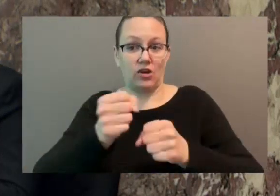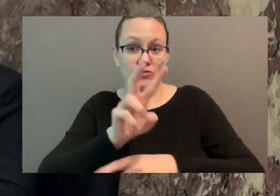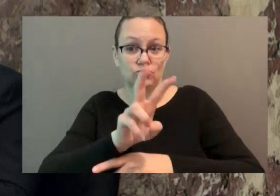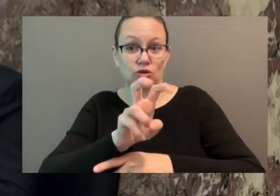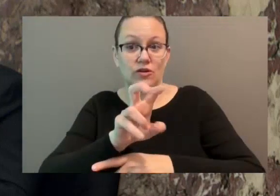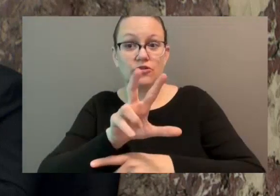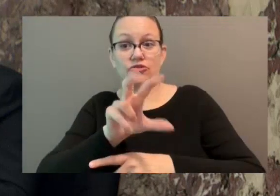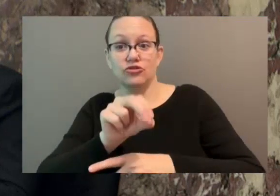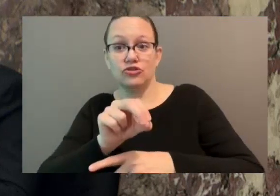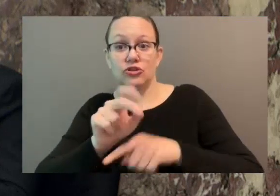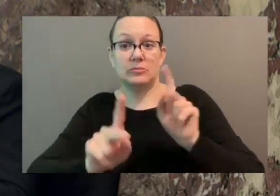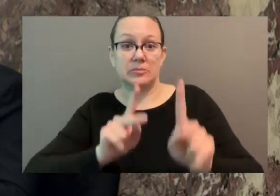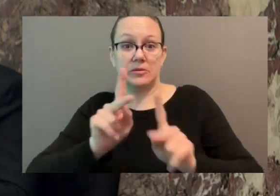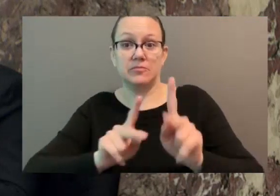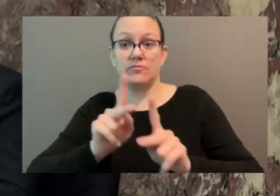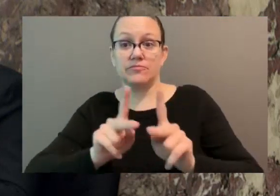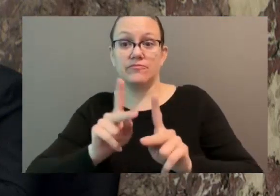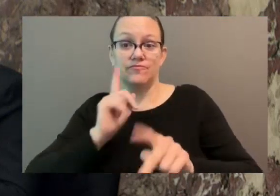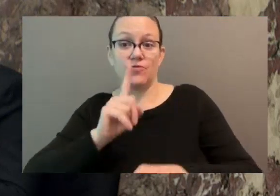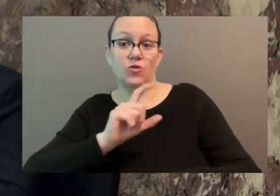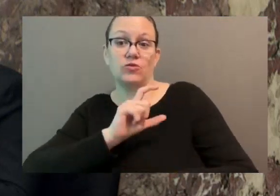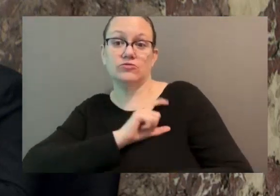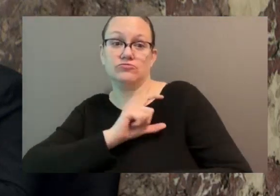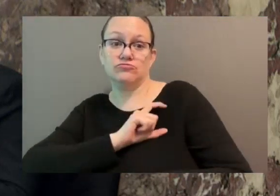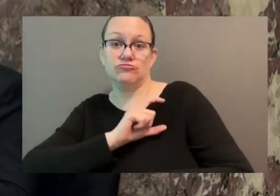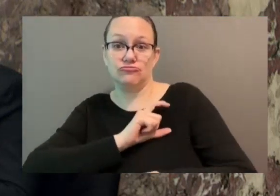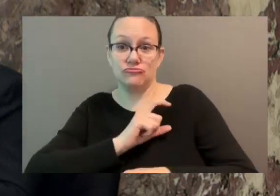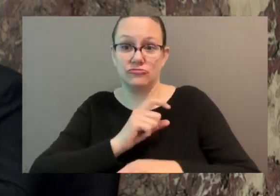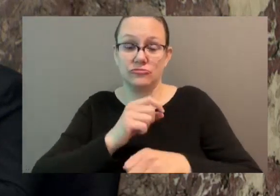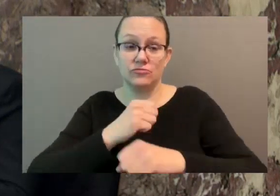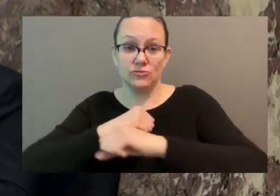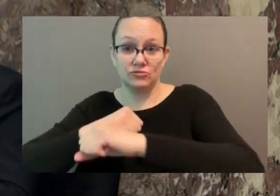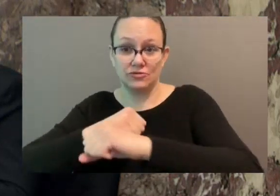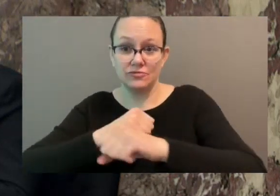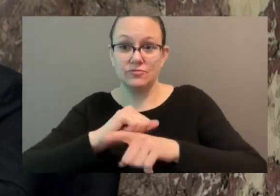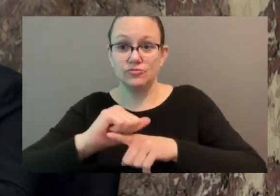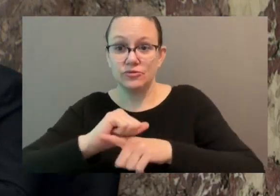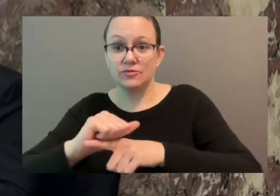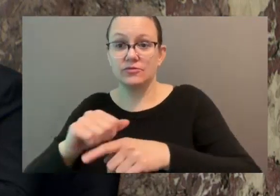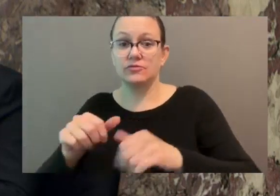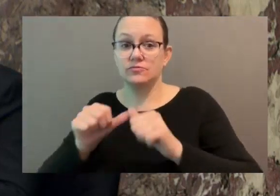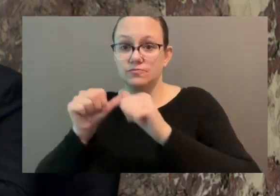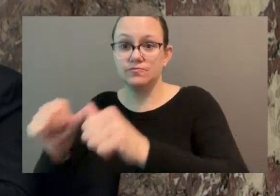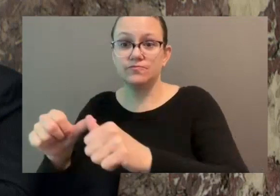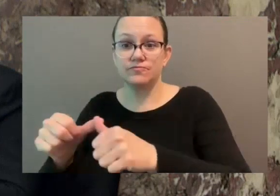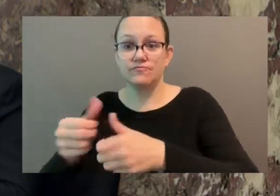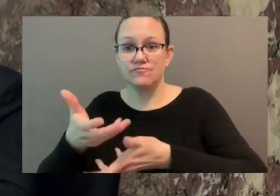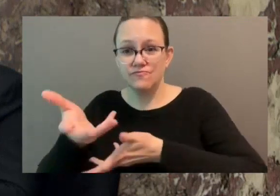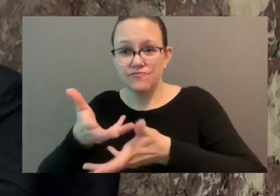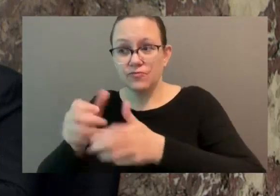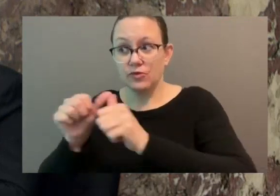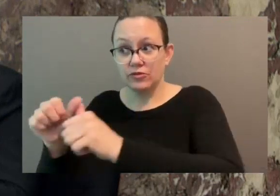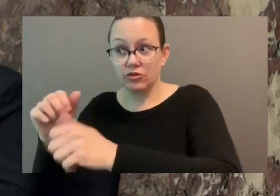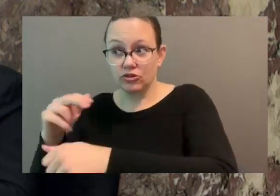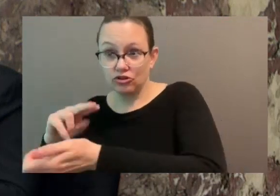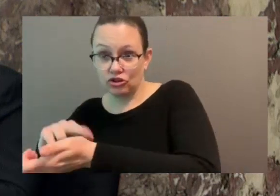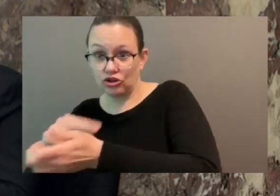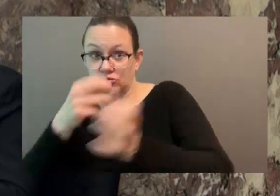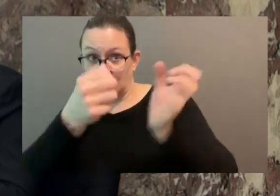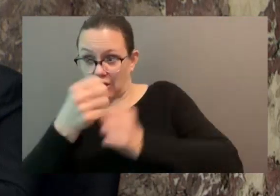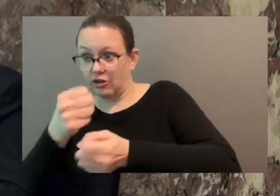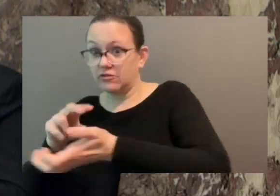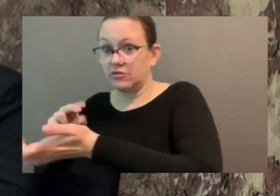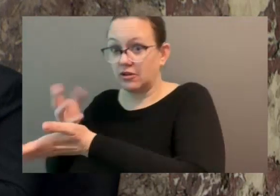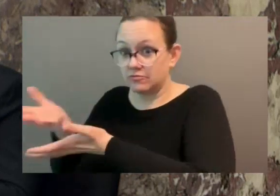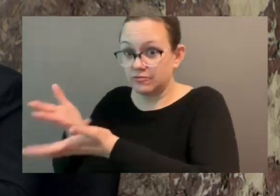to listen to nurses, to meet with nurses, and to work with nurses to ensure, and other healthcare workers, health sciences professionals,